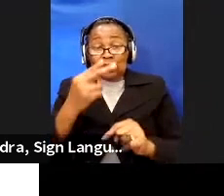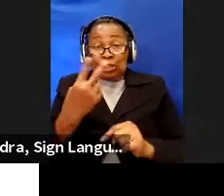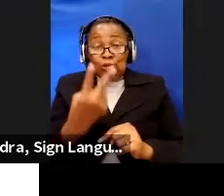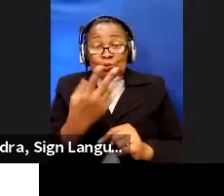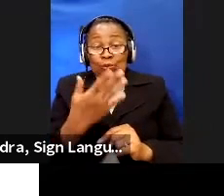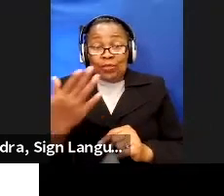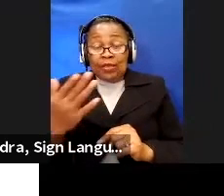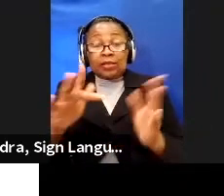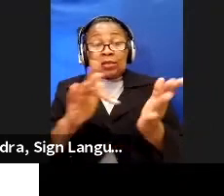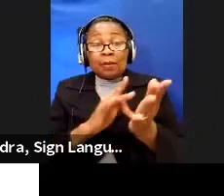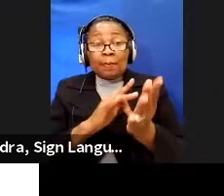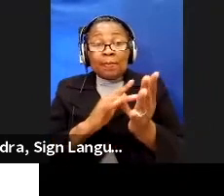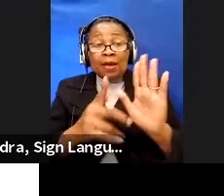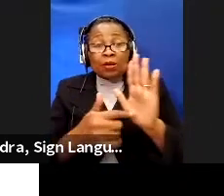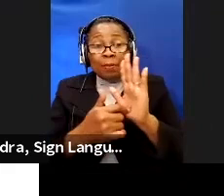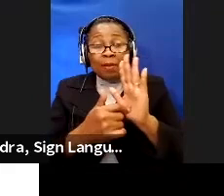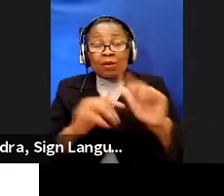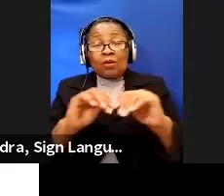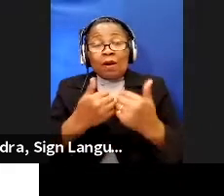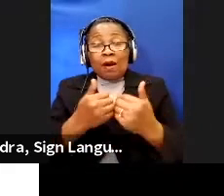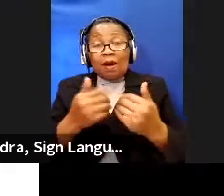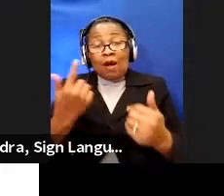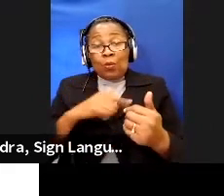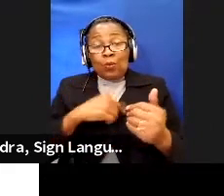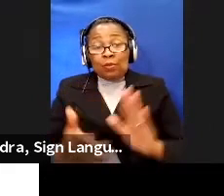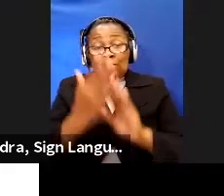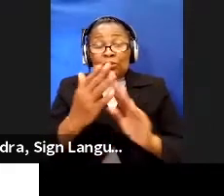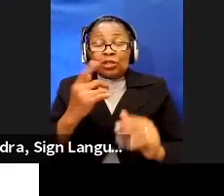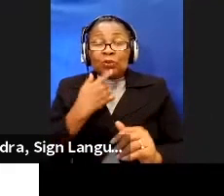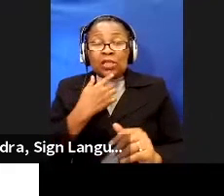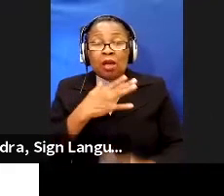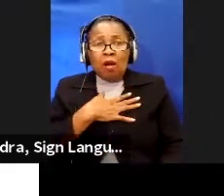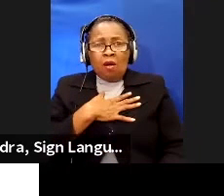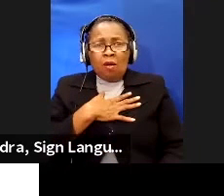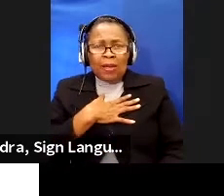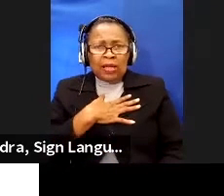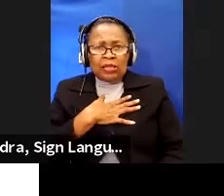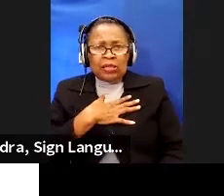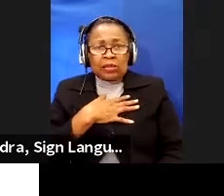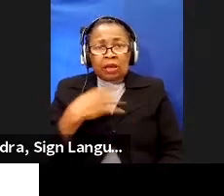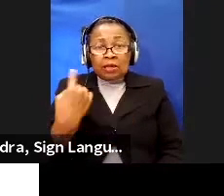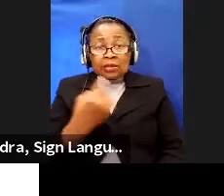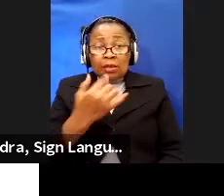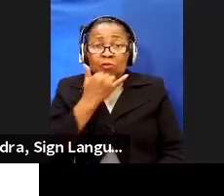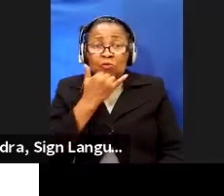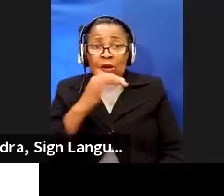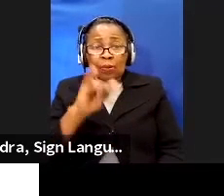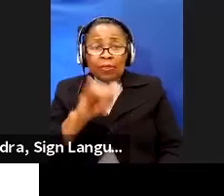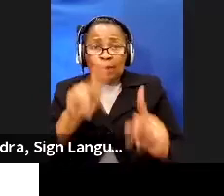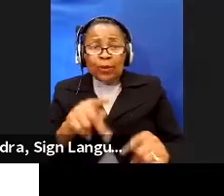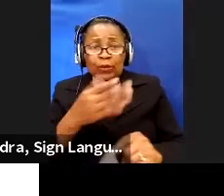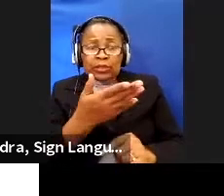medical model, the way we approach disabilities, we say, oh my goodness, something is wrong with the person. In other words,